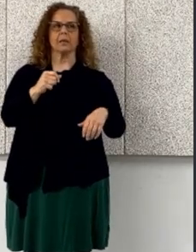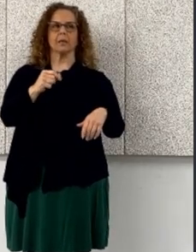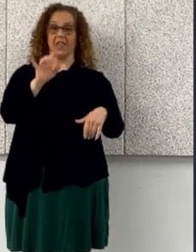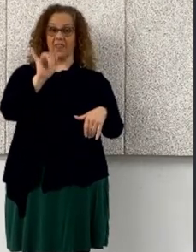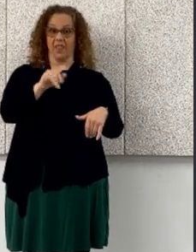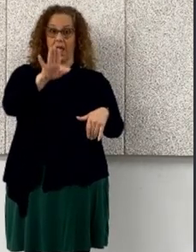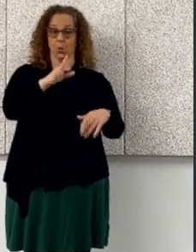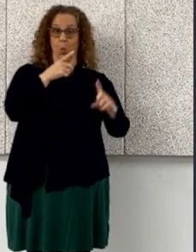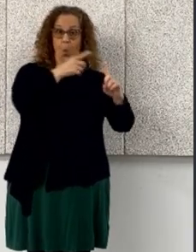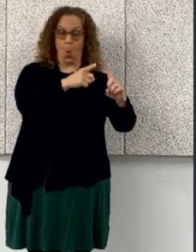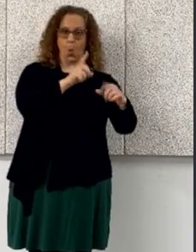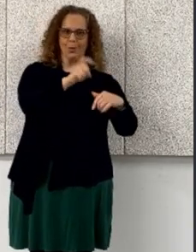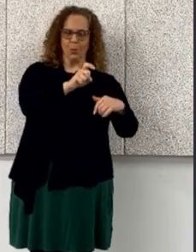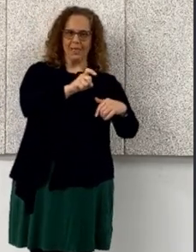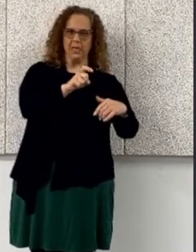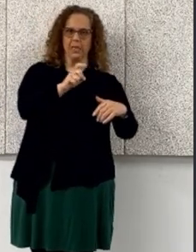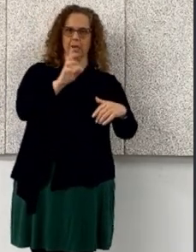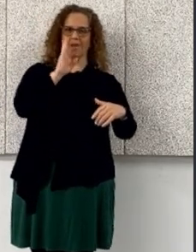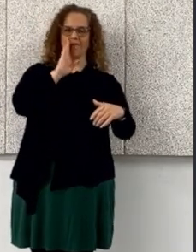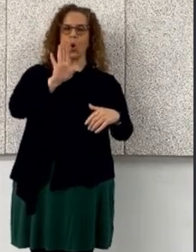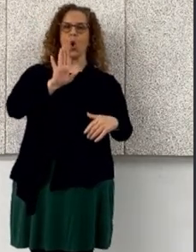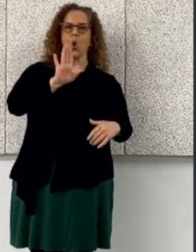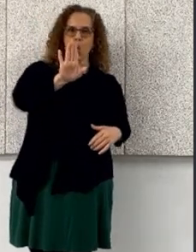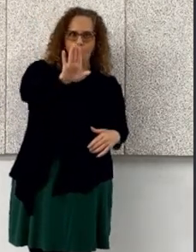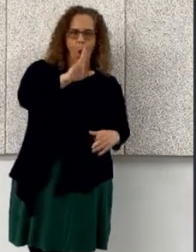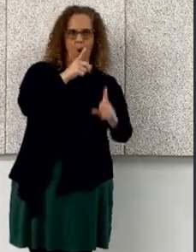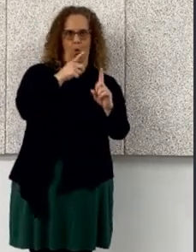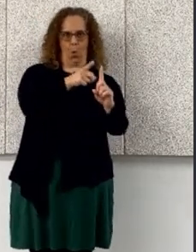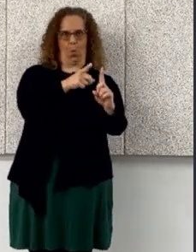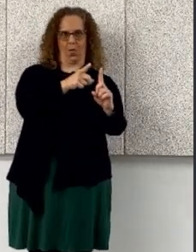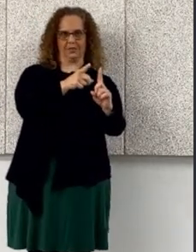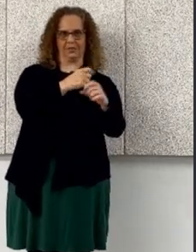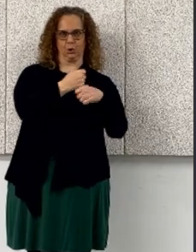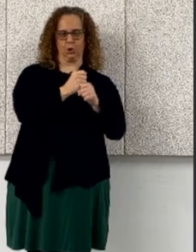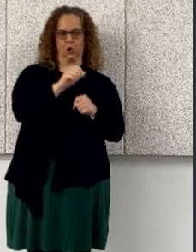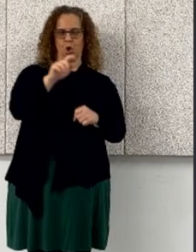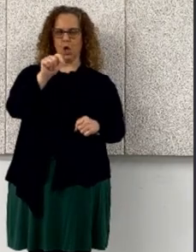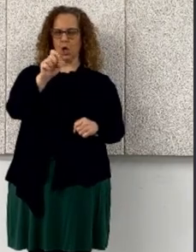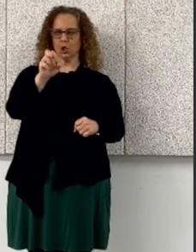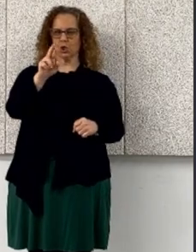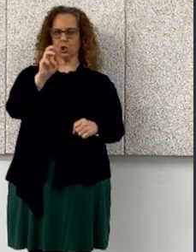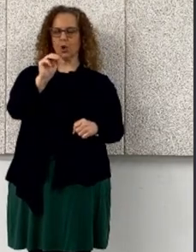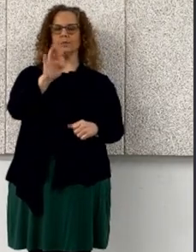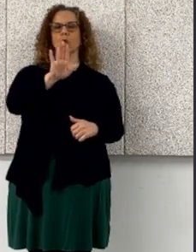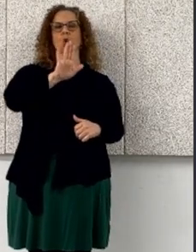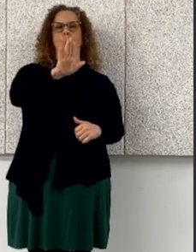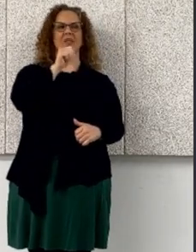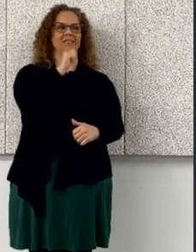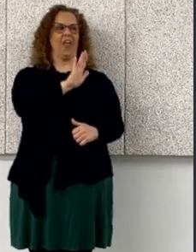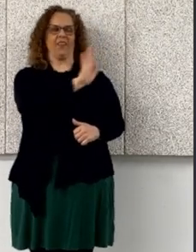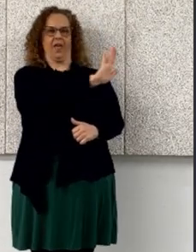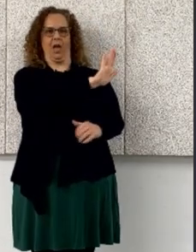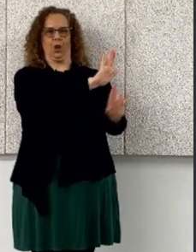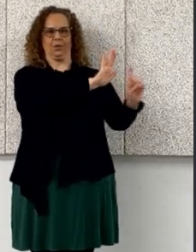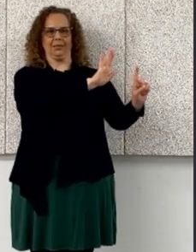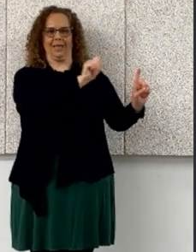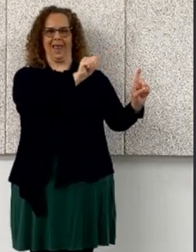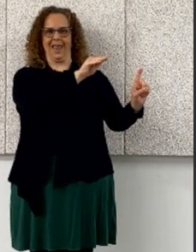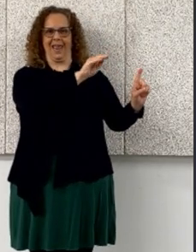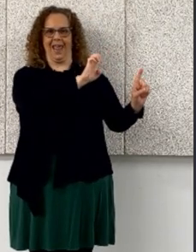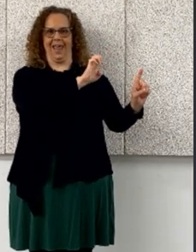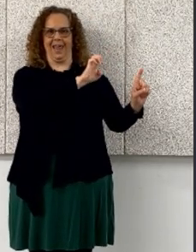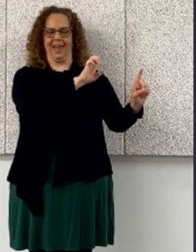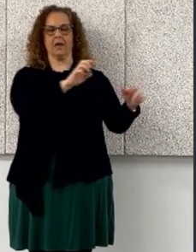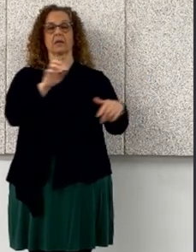are you making it on the terms that you want to make it? Mm-hmm. And make it on your terms, not on theirs. That is the beautiful thing about